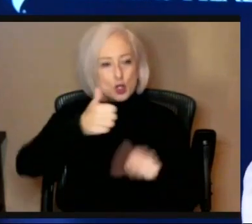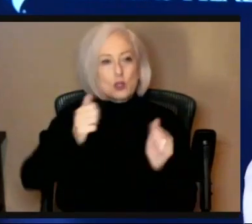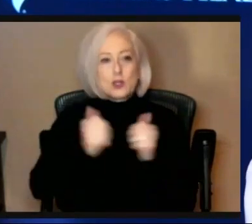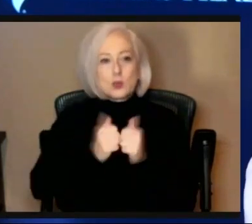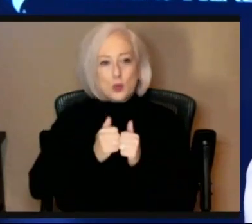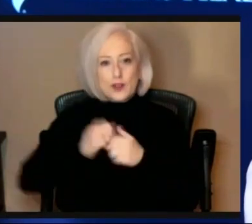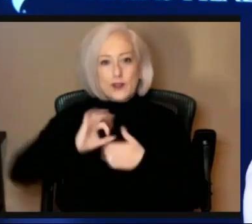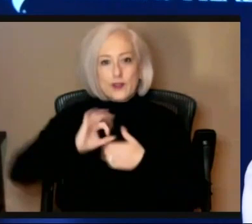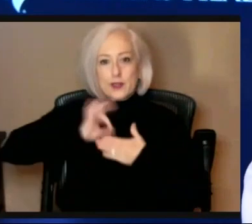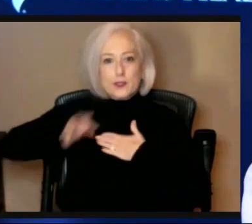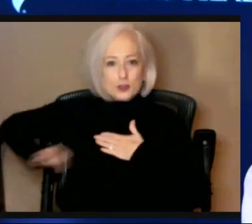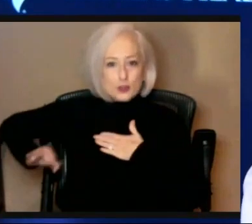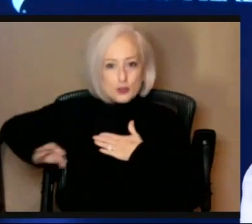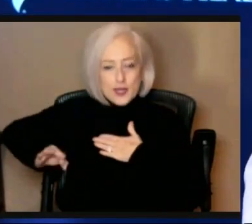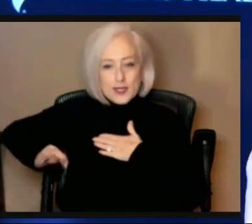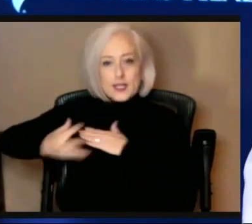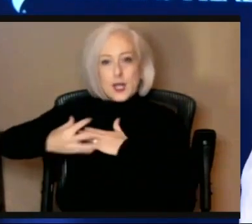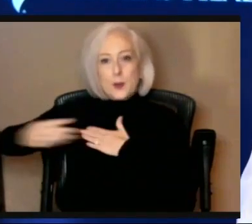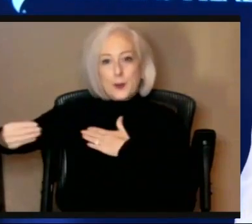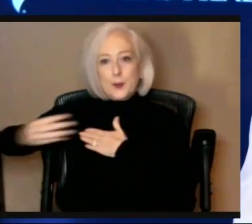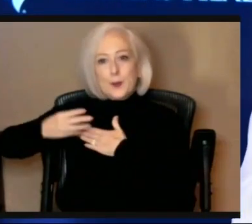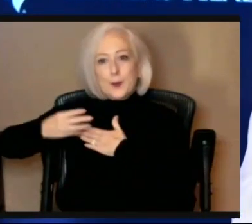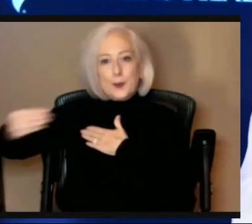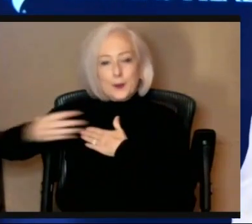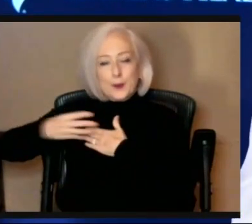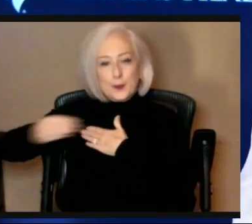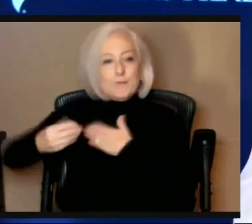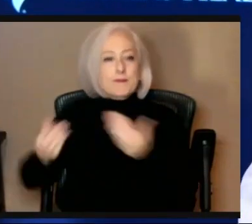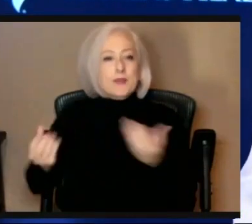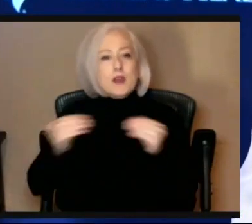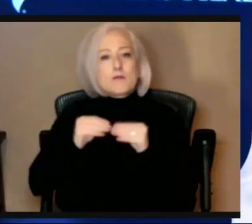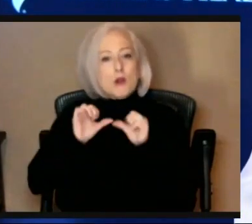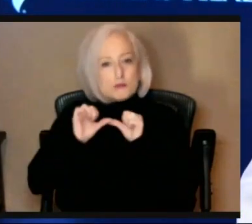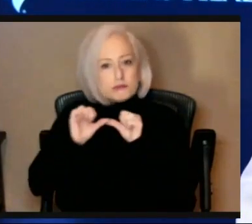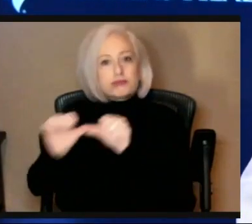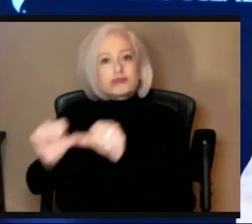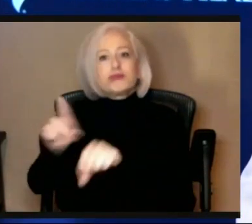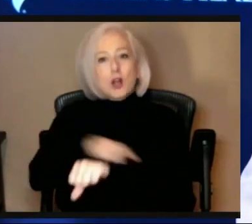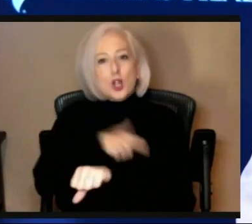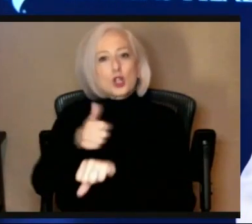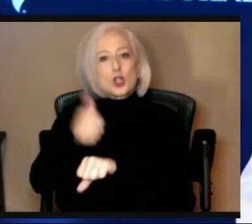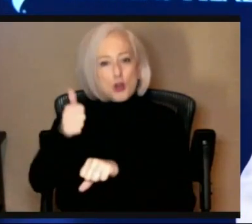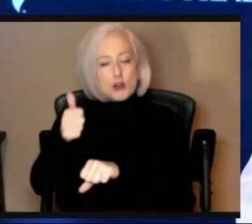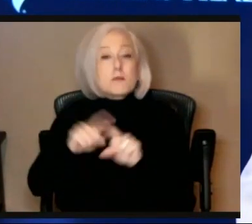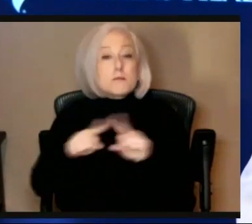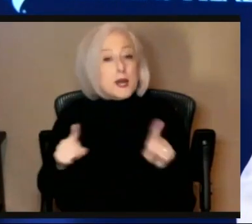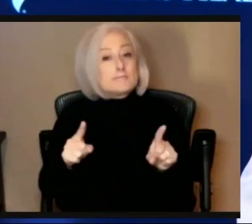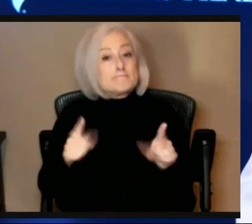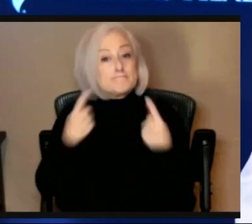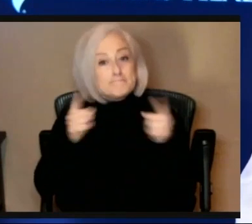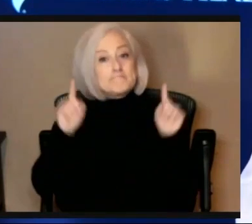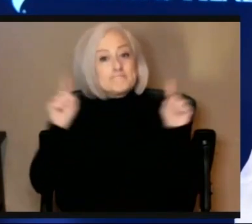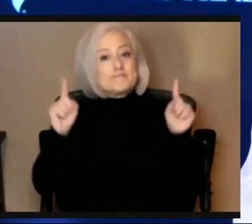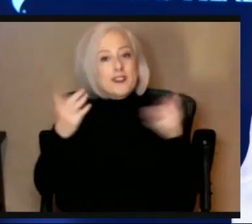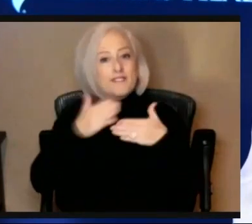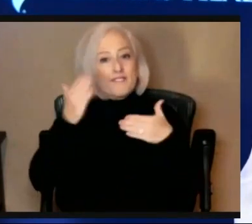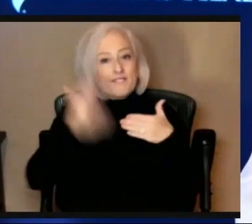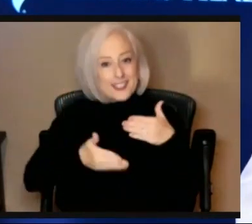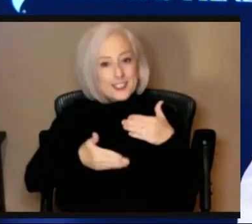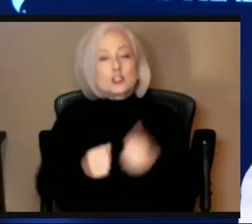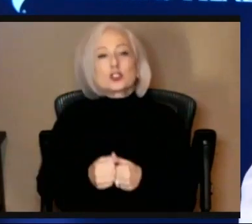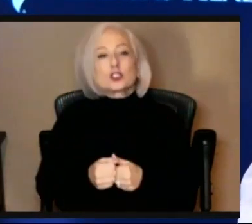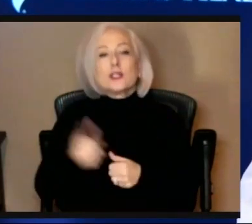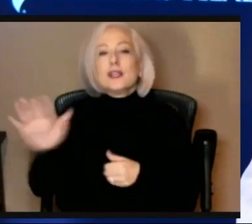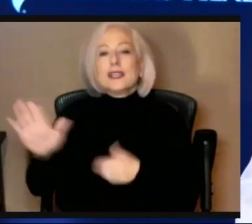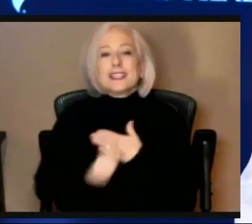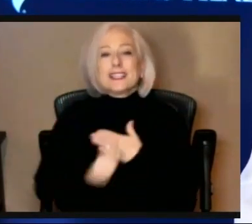hooked to suction, and it was just a much more prolonged course, but we got him through it. I think his risk of recurrence on his left